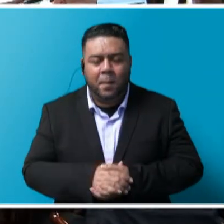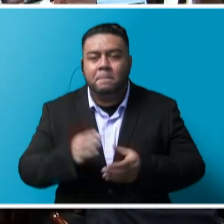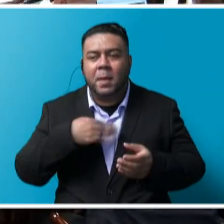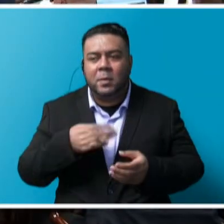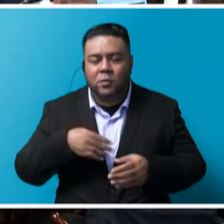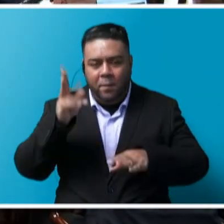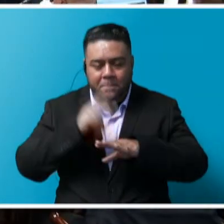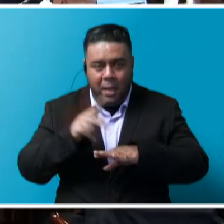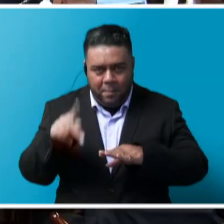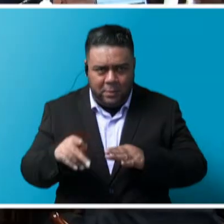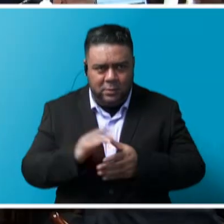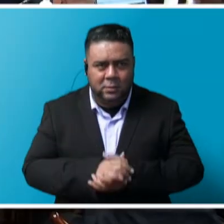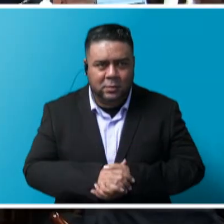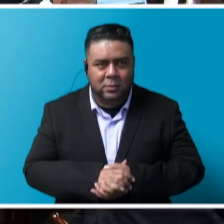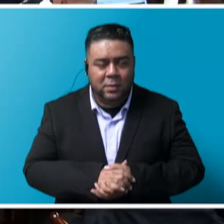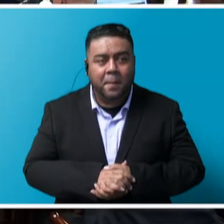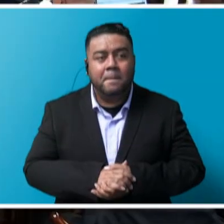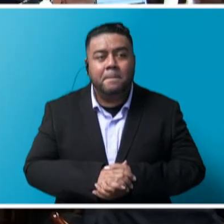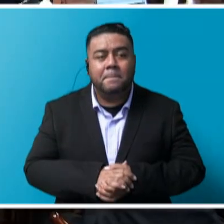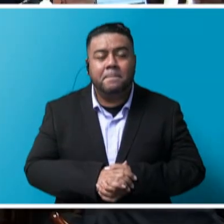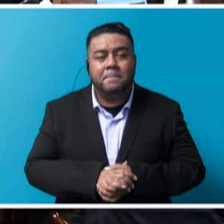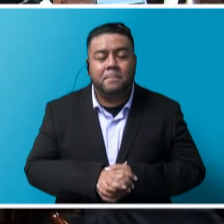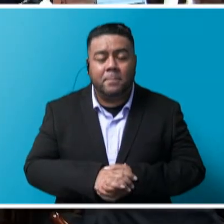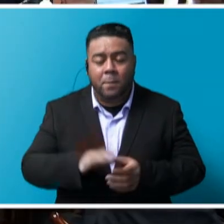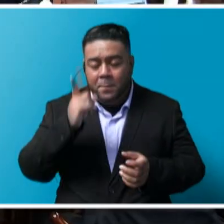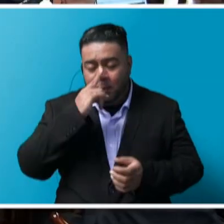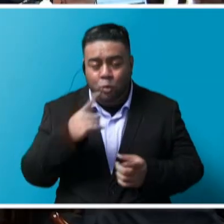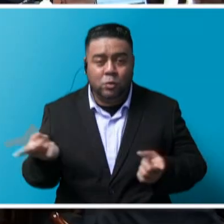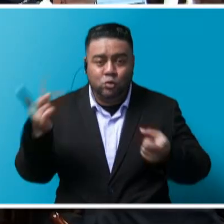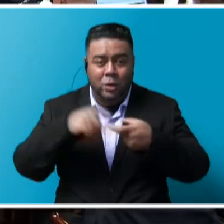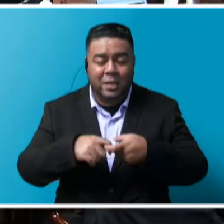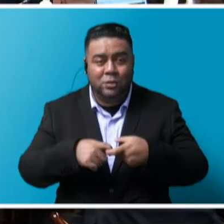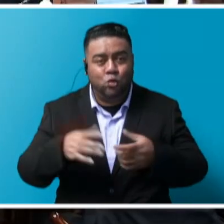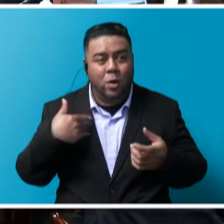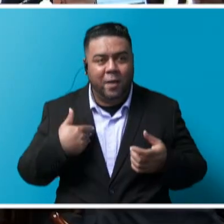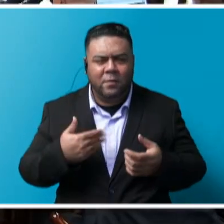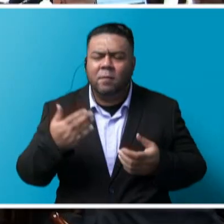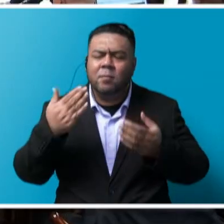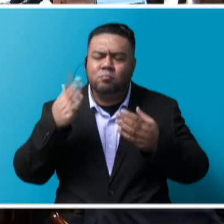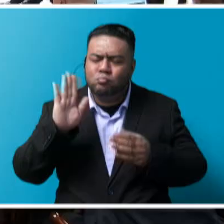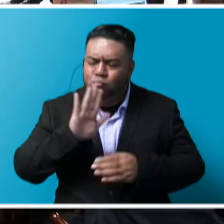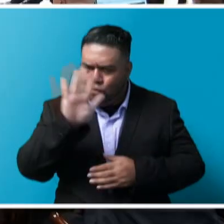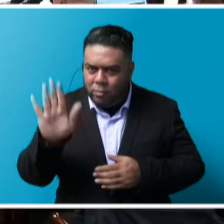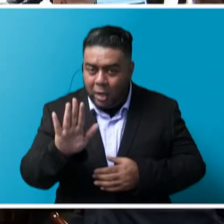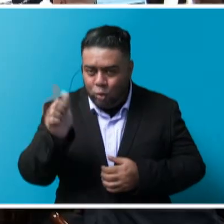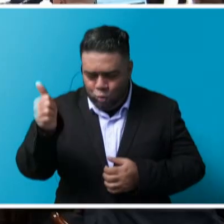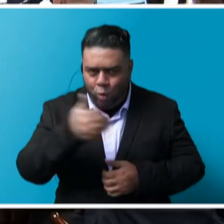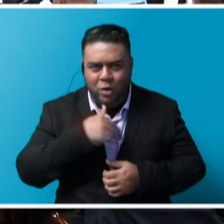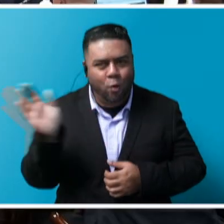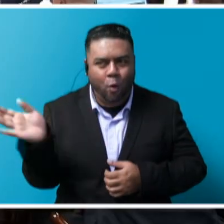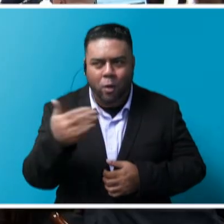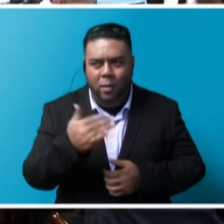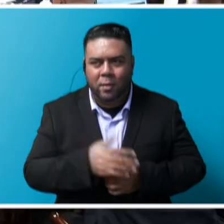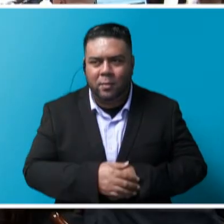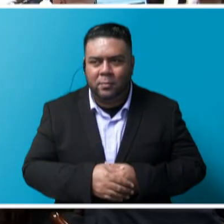Parliament, members of the public who are present in the gallery and joining us through live stream, and a very good morning to you all. The Speaker, Sir, I rise